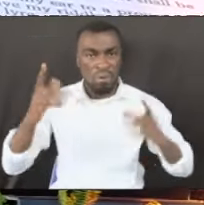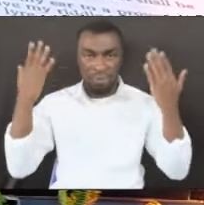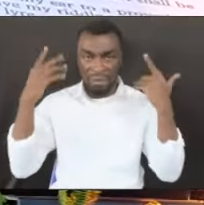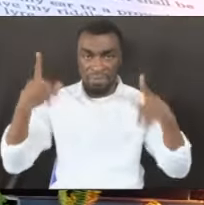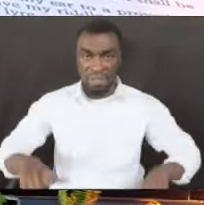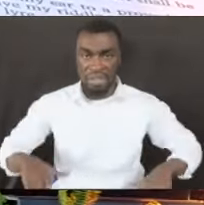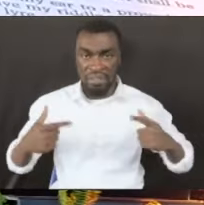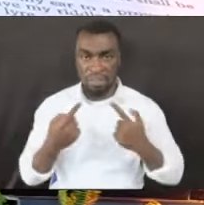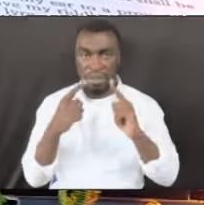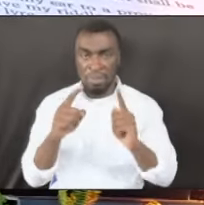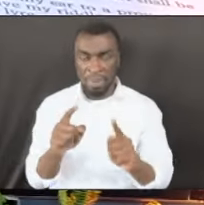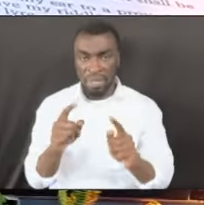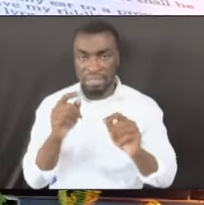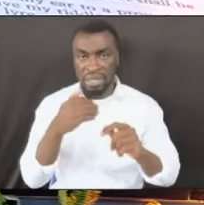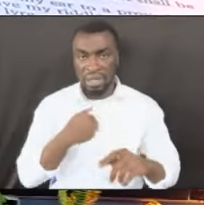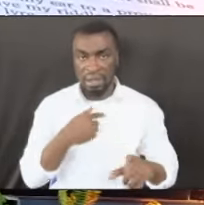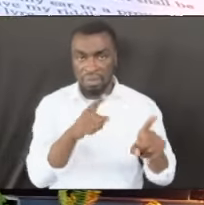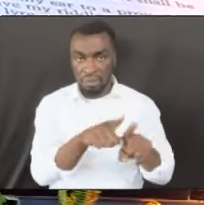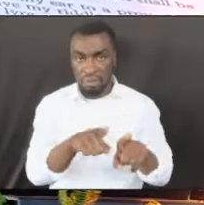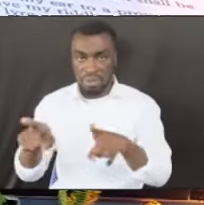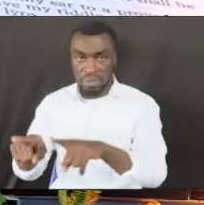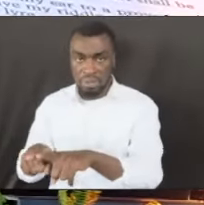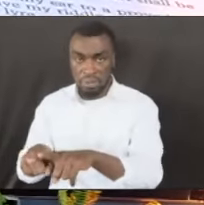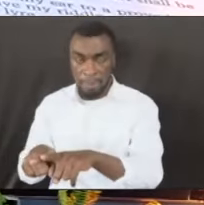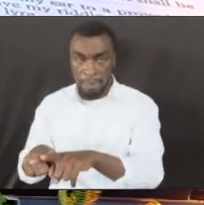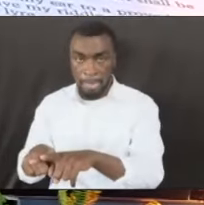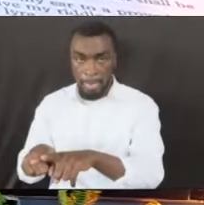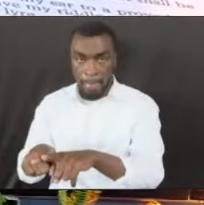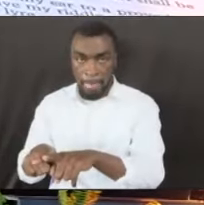present age here, the Bible says,